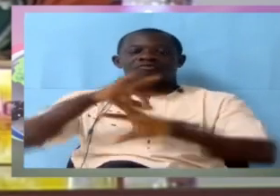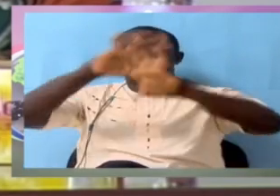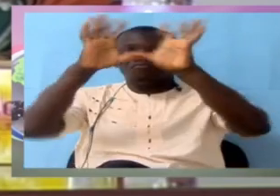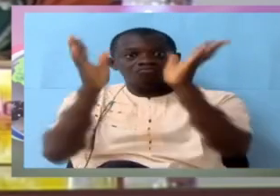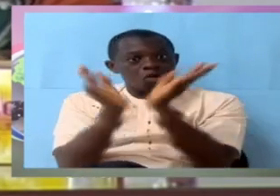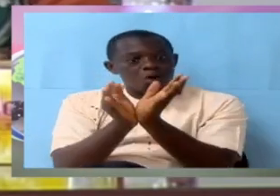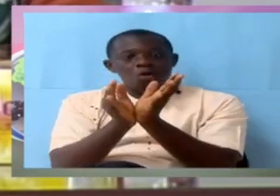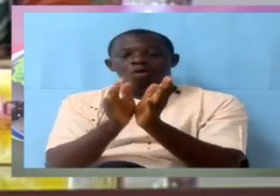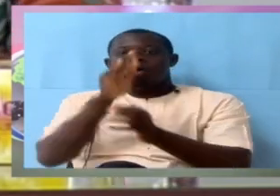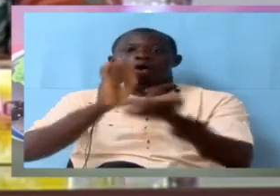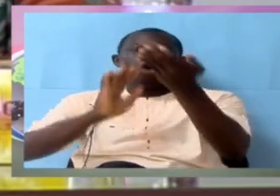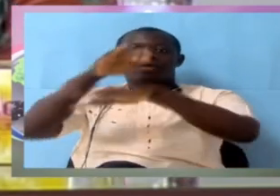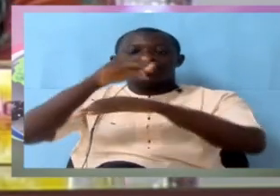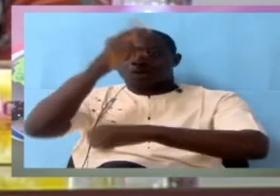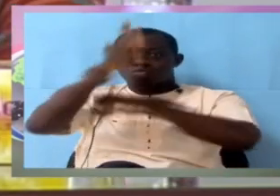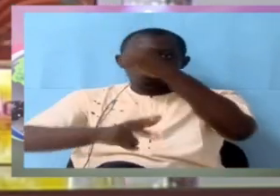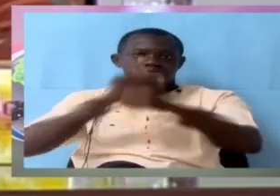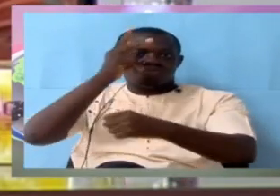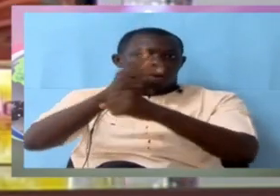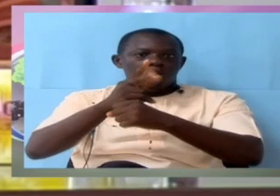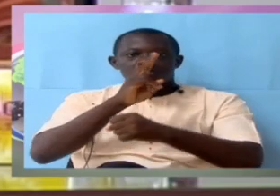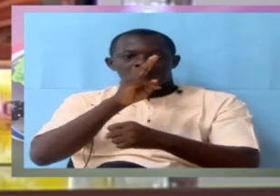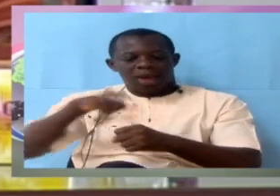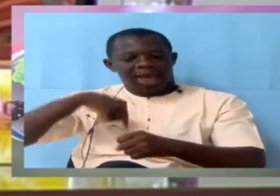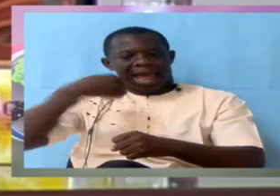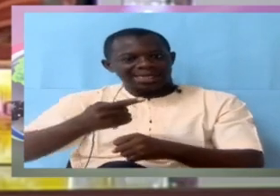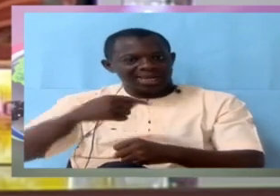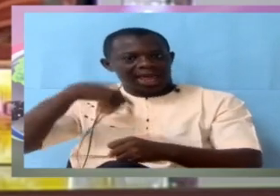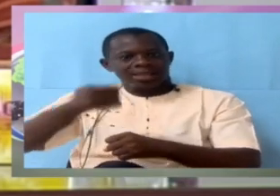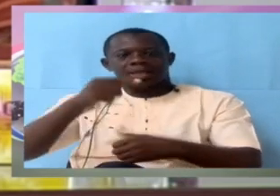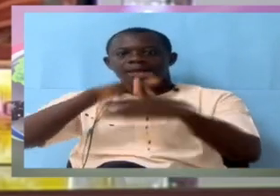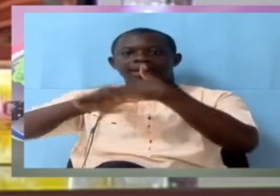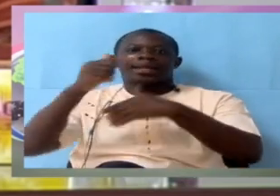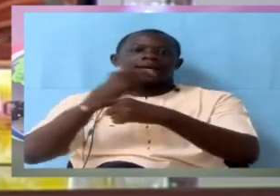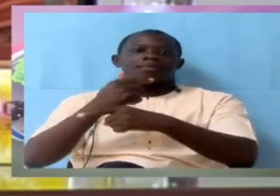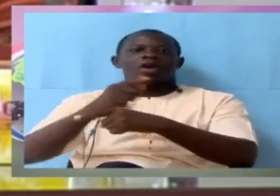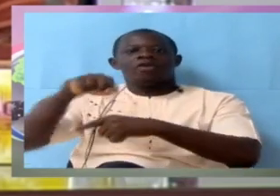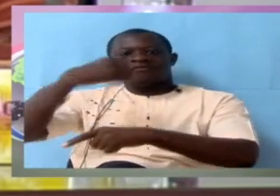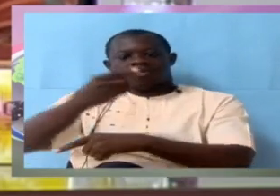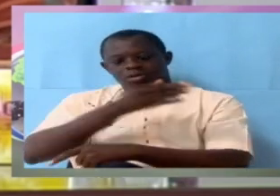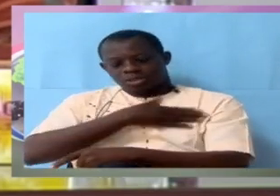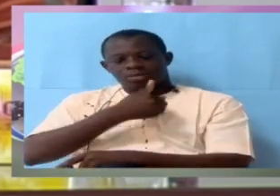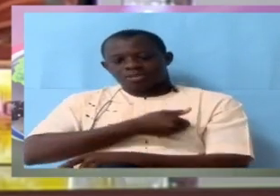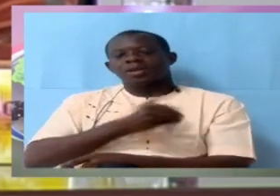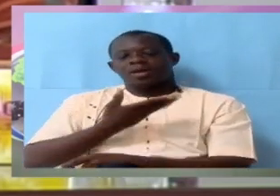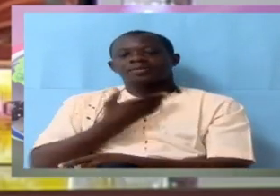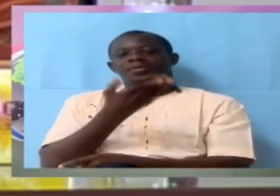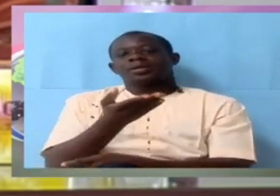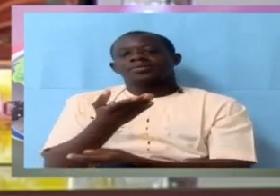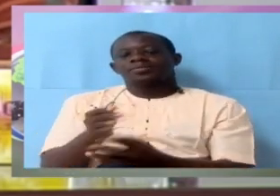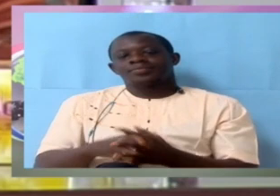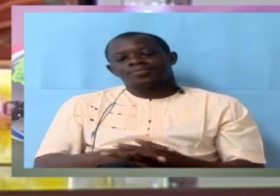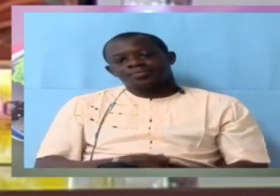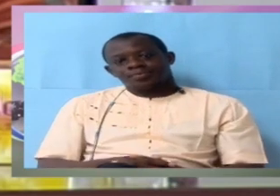to attend this treatment. Ko itela ka fo nyingi be ka fo mento mol be jeme alon ko be bura banku ko tangol de me alon ko